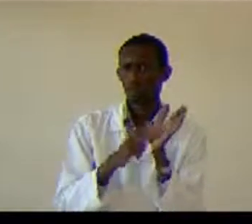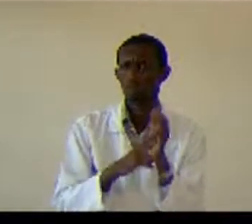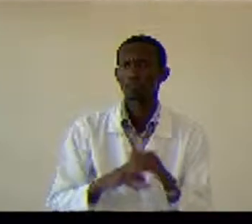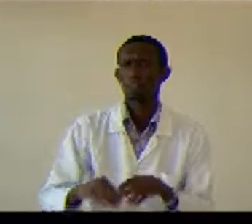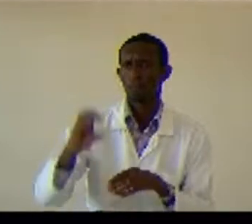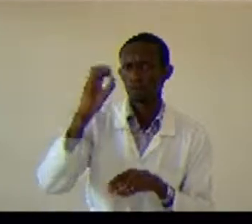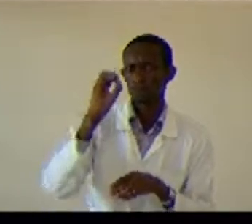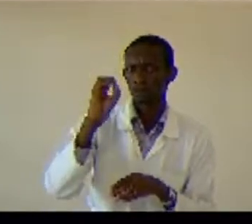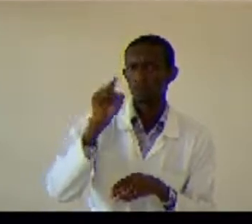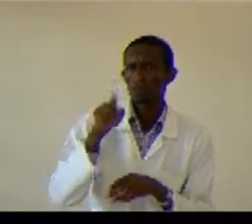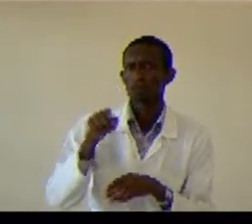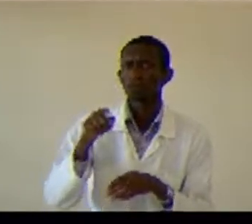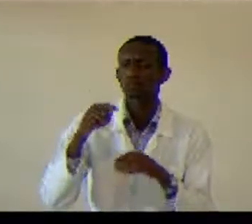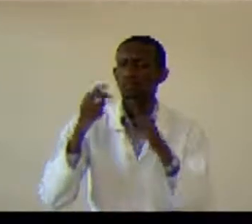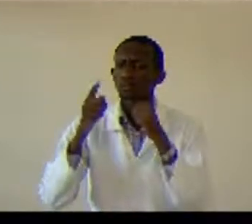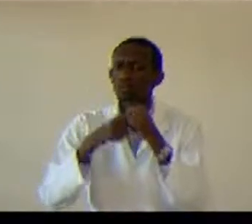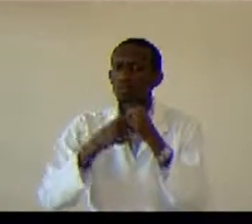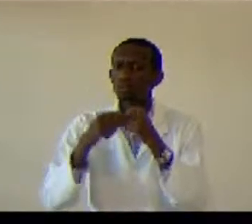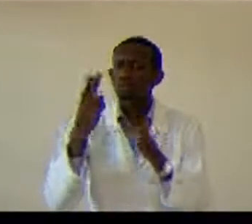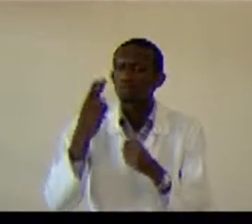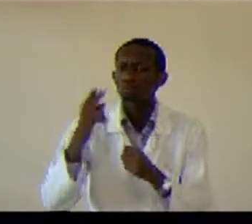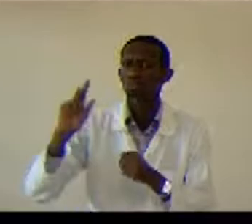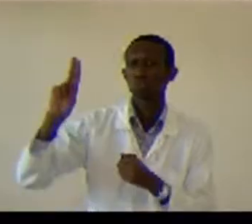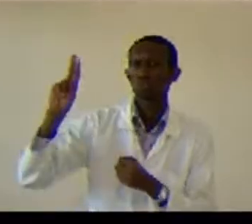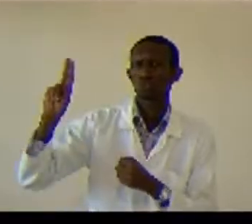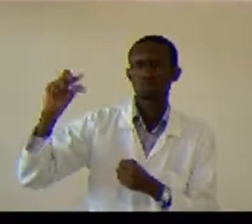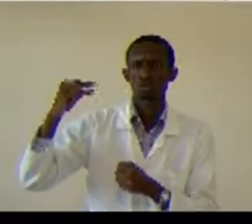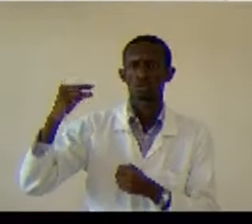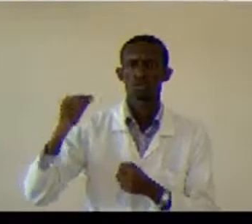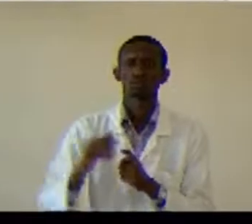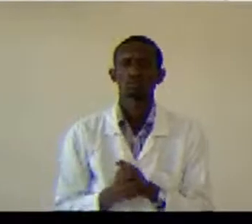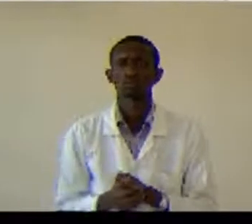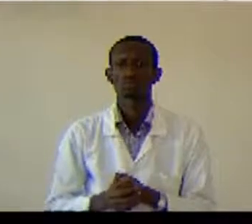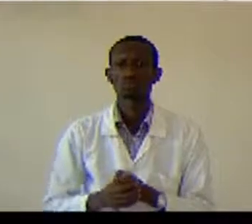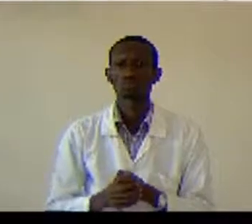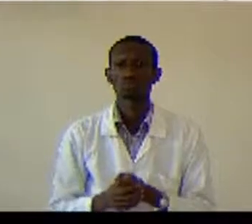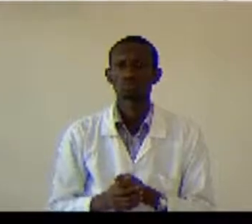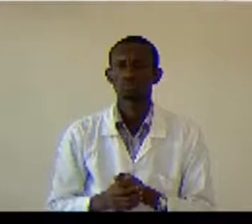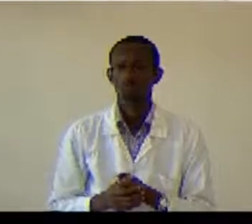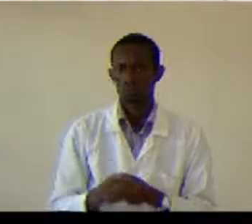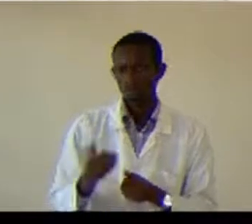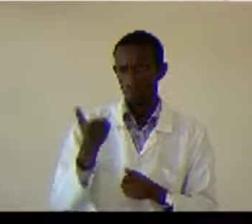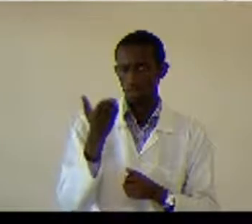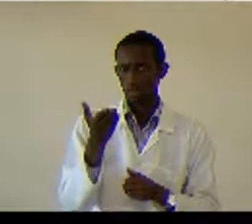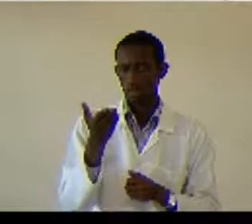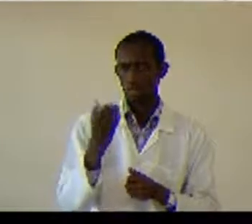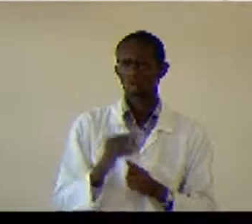0.62 kilograms. Let's go ahead. At its melting point, it